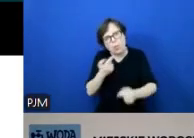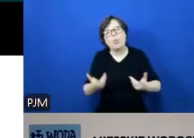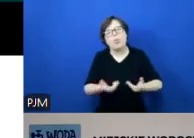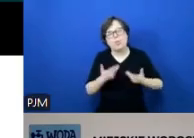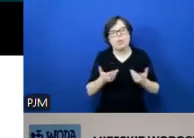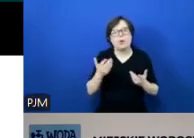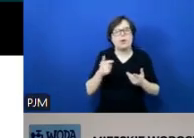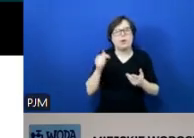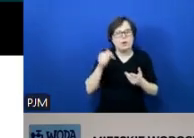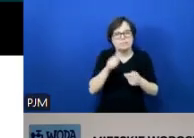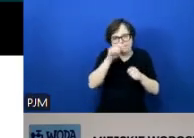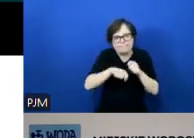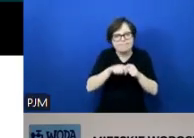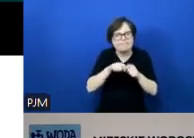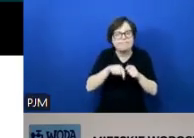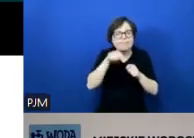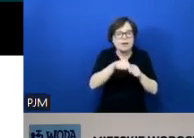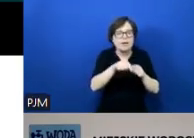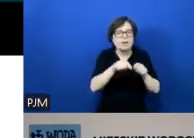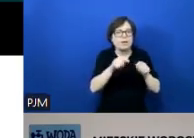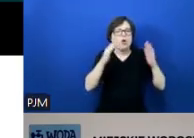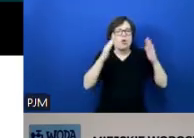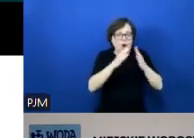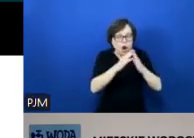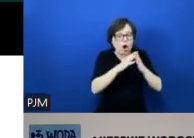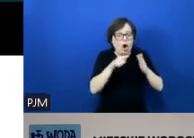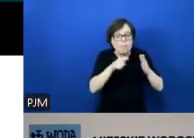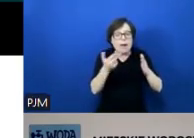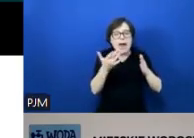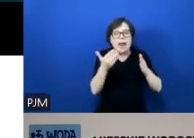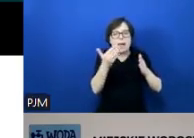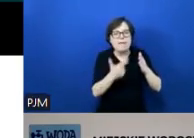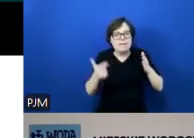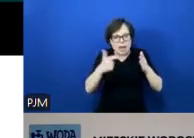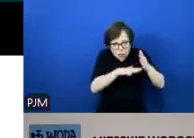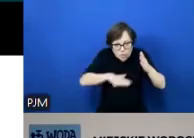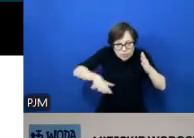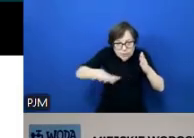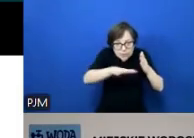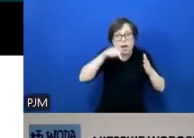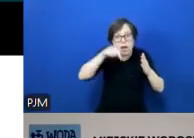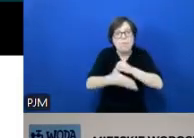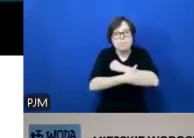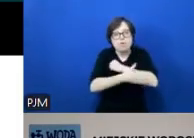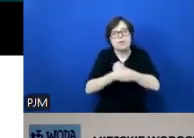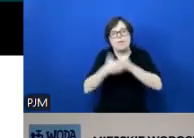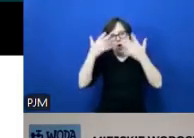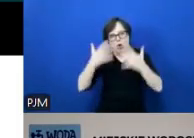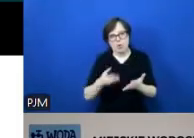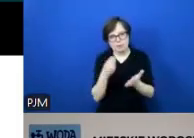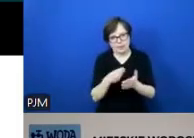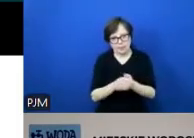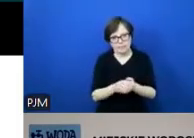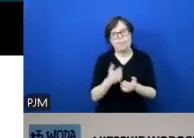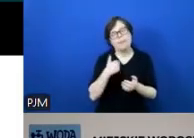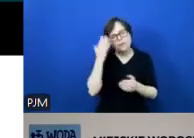troublesome, time-consuming process to identify the areas ascribed to each owner so that it can be